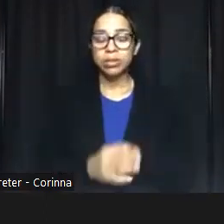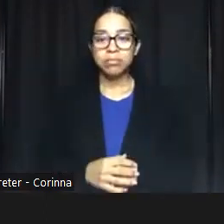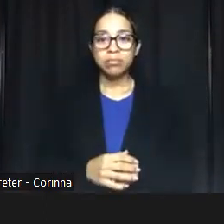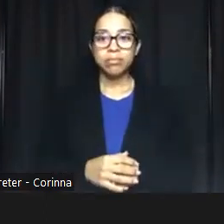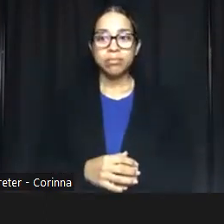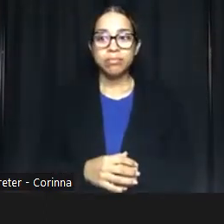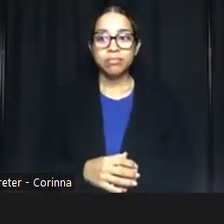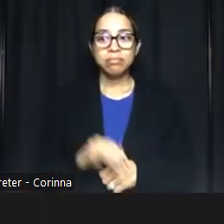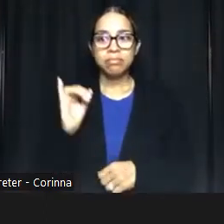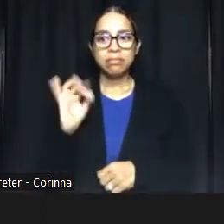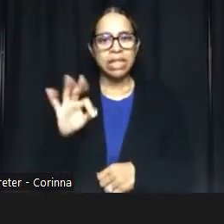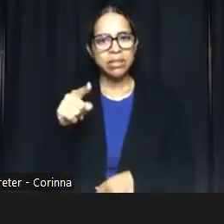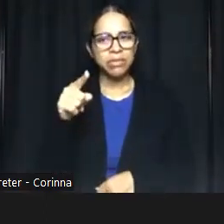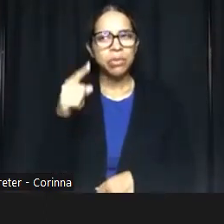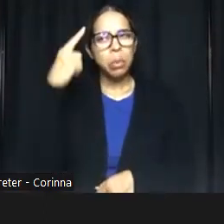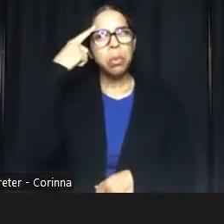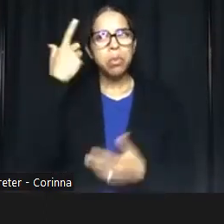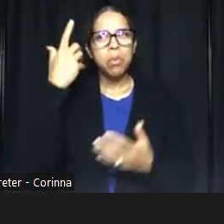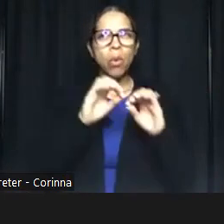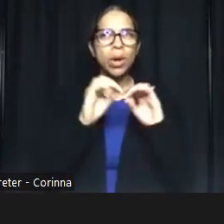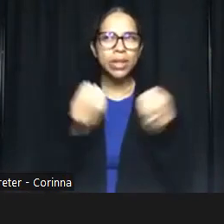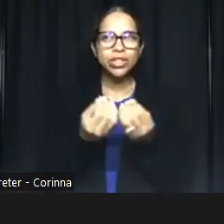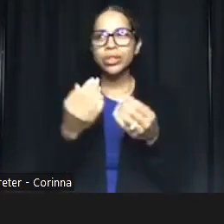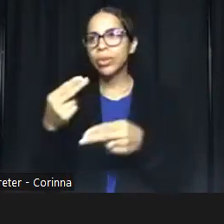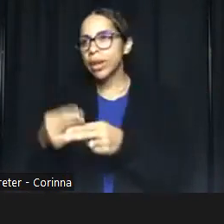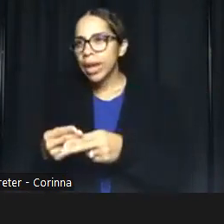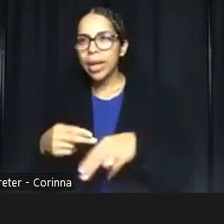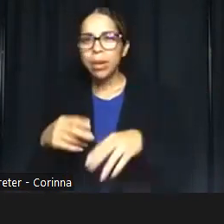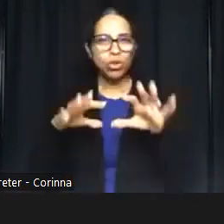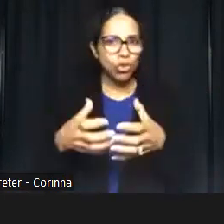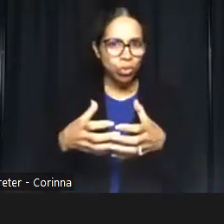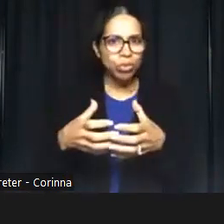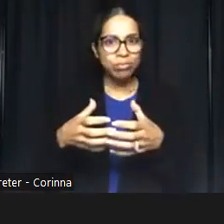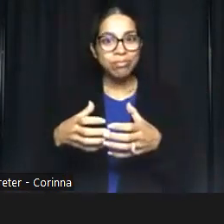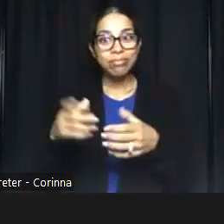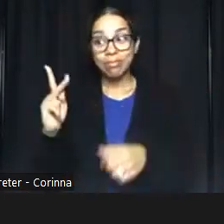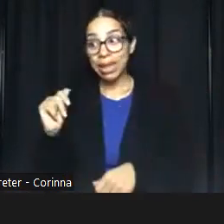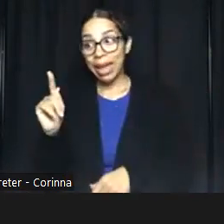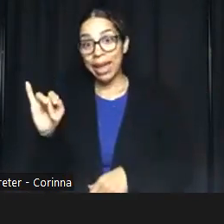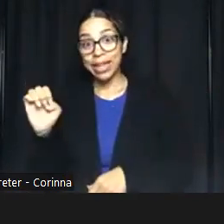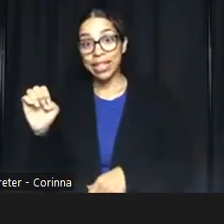organizations that they should be reaching out to, we'll make sure that Katie gets that information.